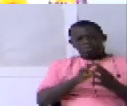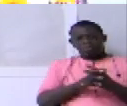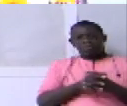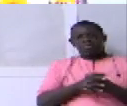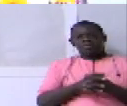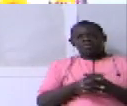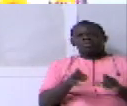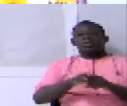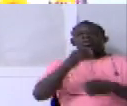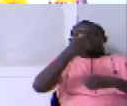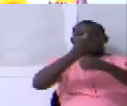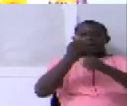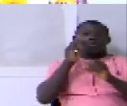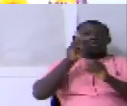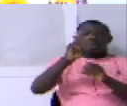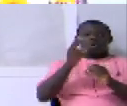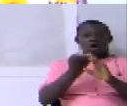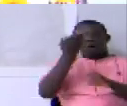to make a look up,